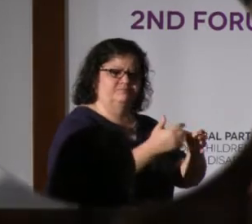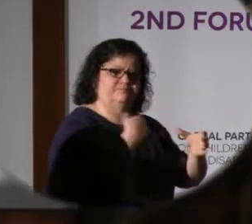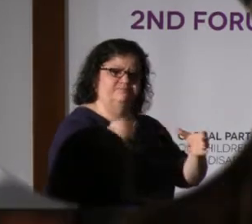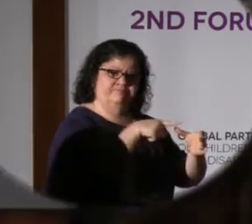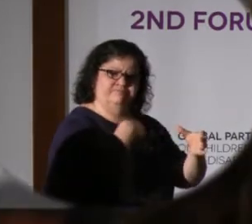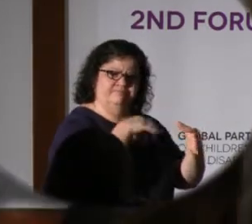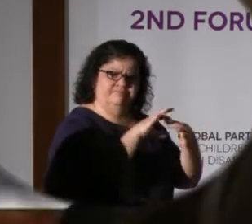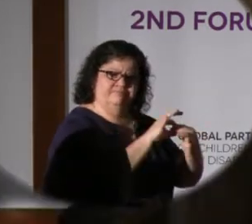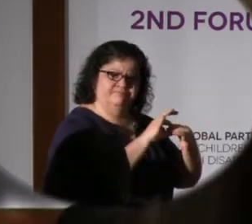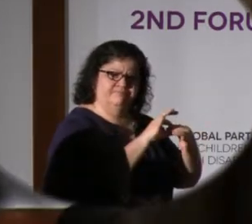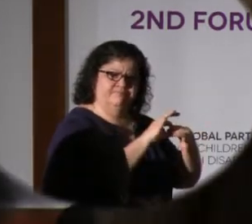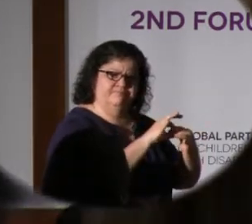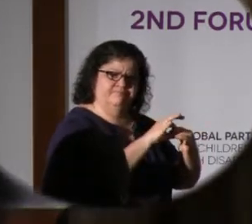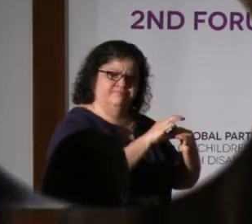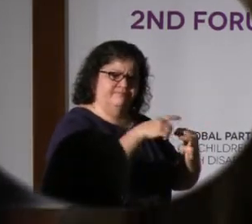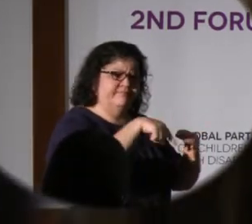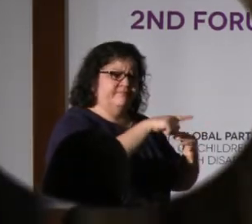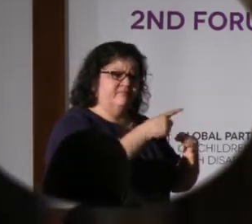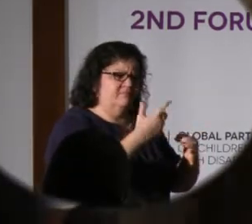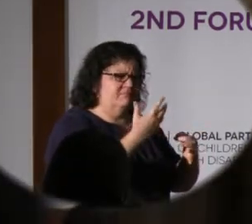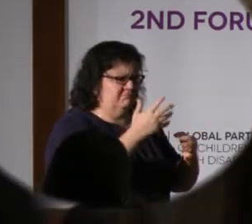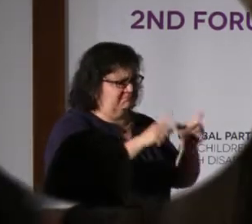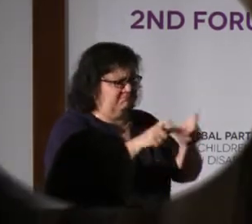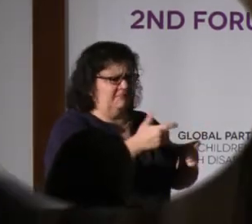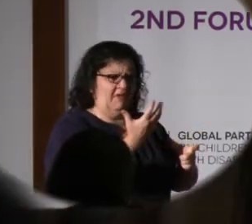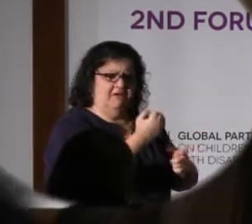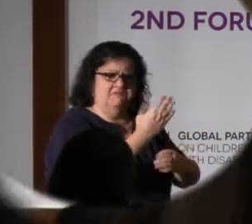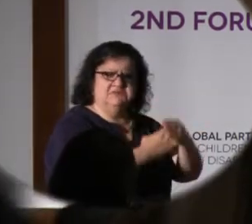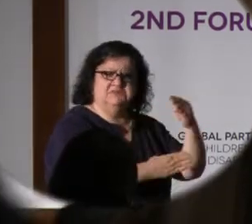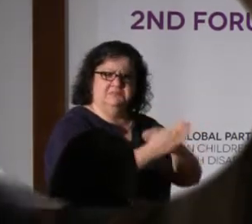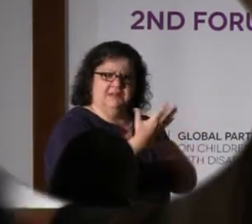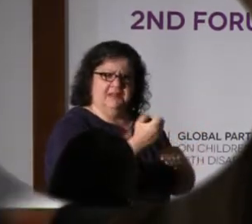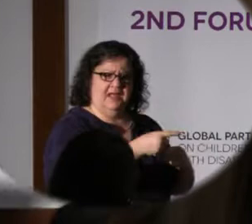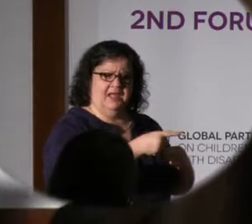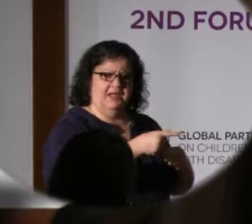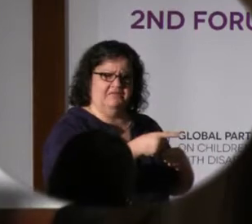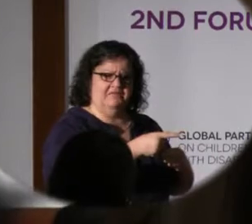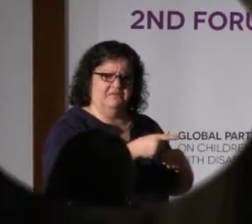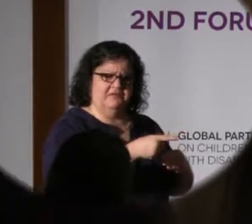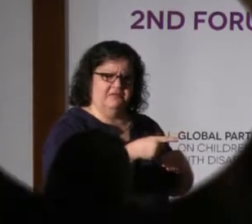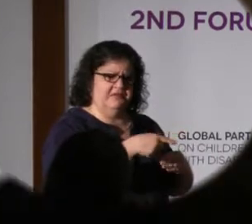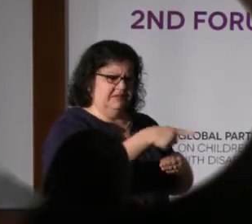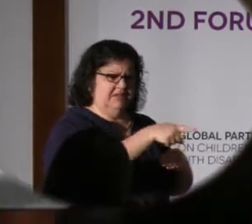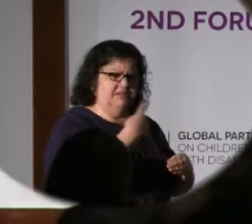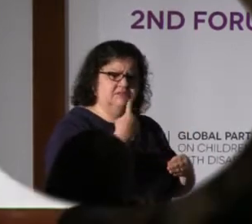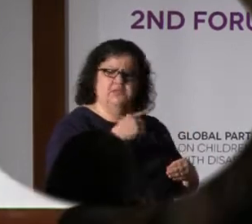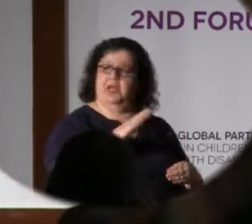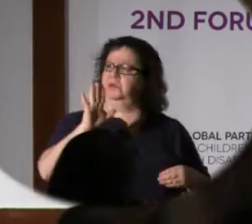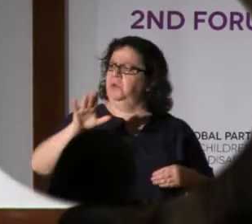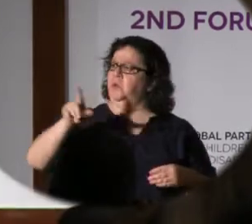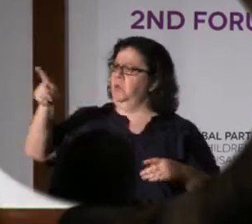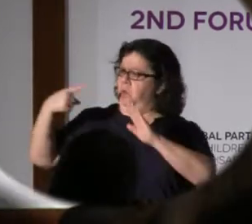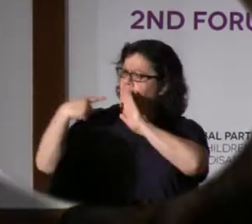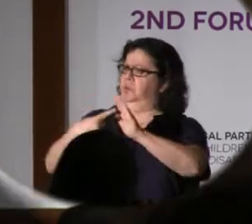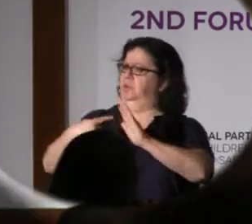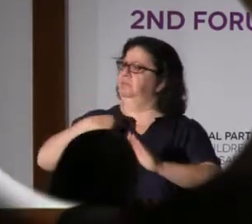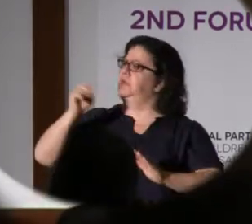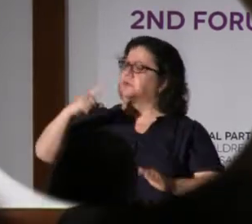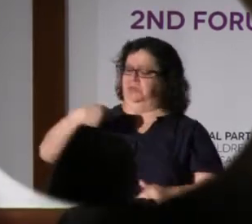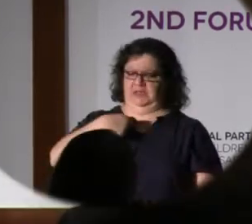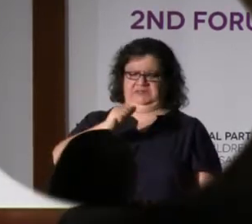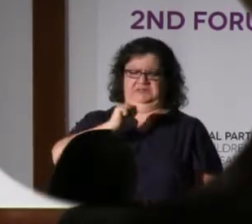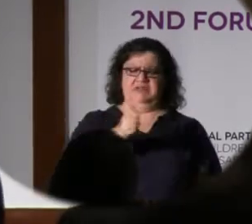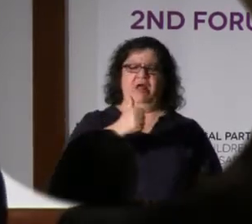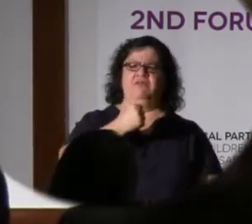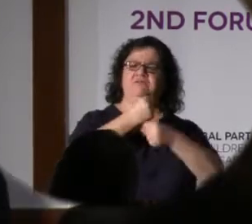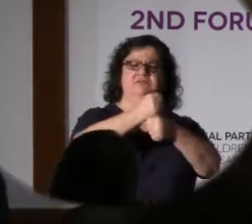but it does not mean that some well-meaning people should represent us. We will represent ourselves. And I also sometimes had